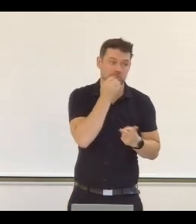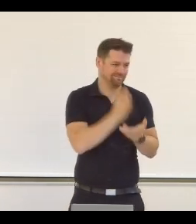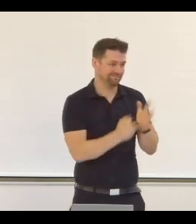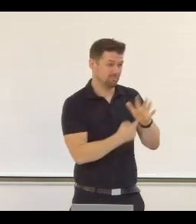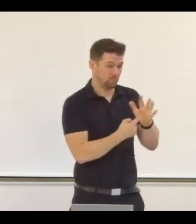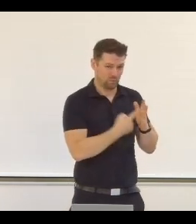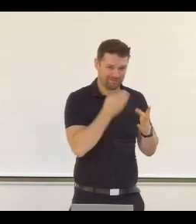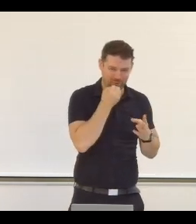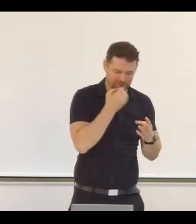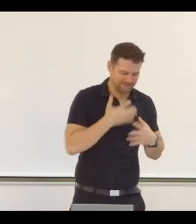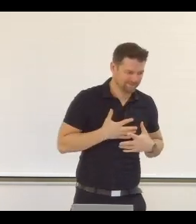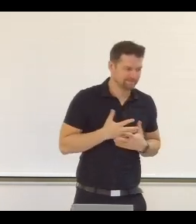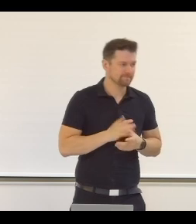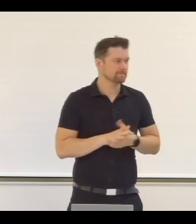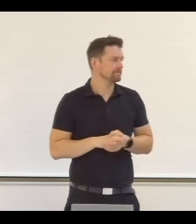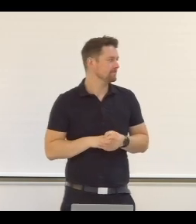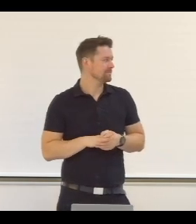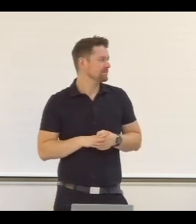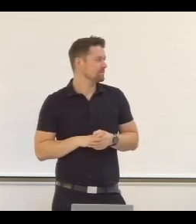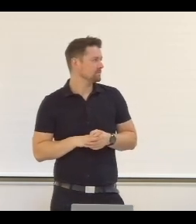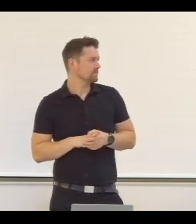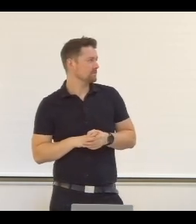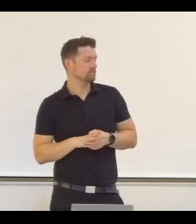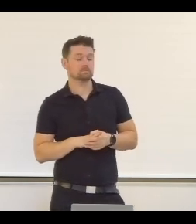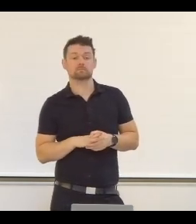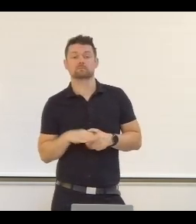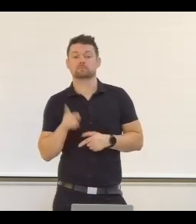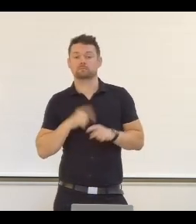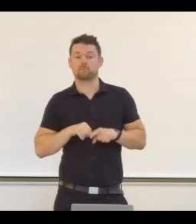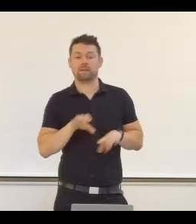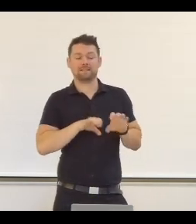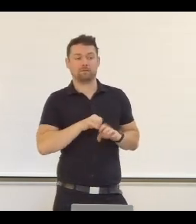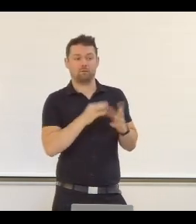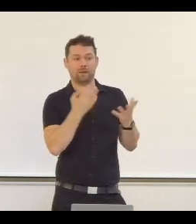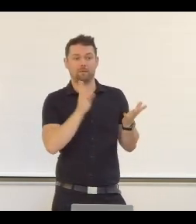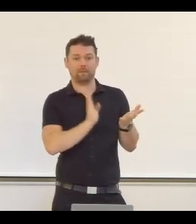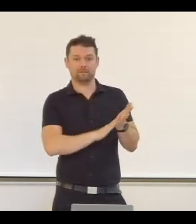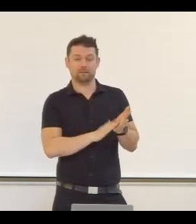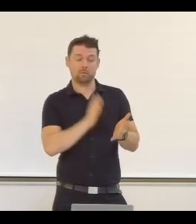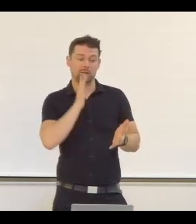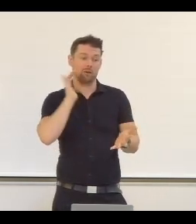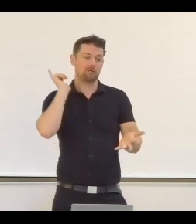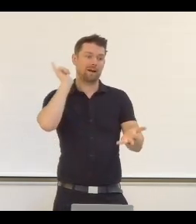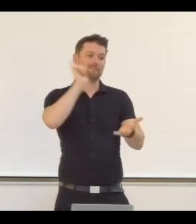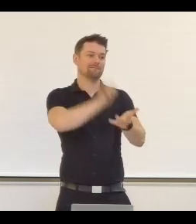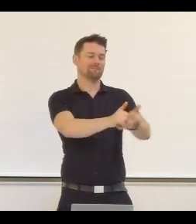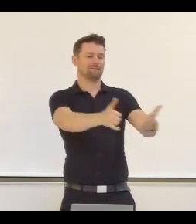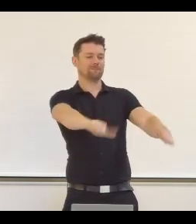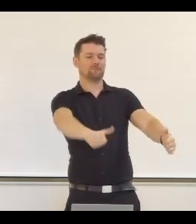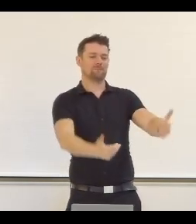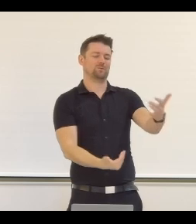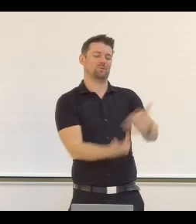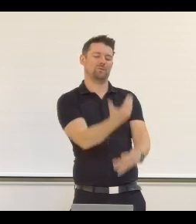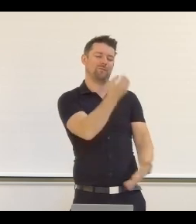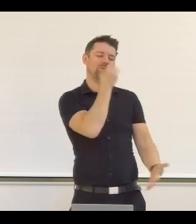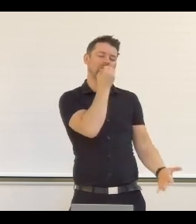that. Food, so we had this experiment for 8 months. When we arrived on Mars, new food. Oh, that was